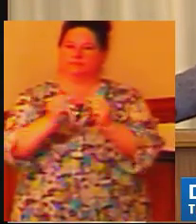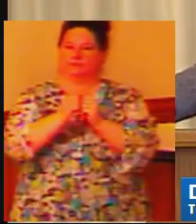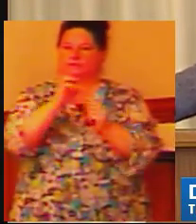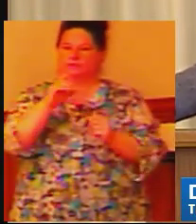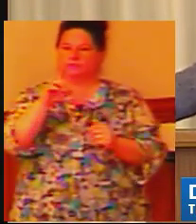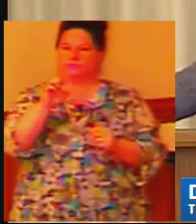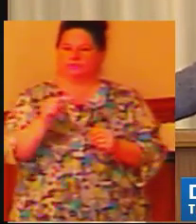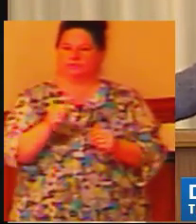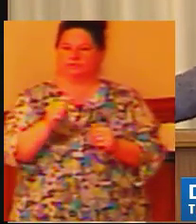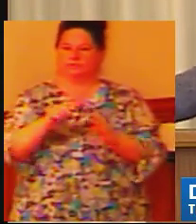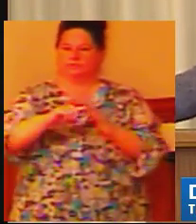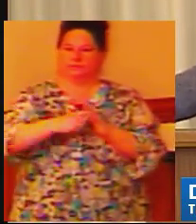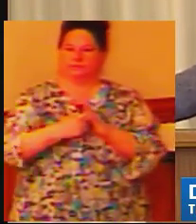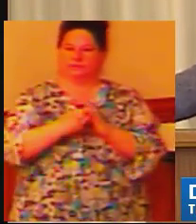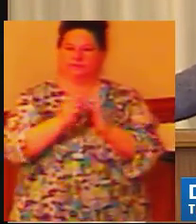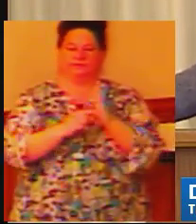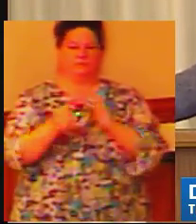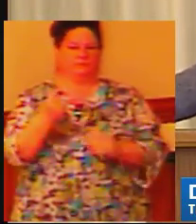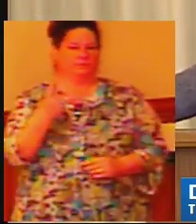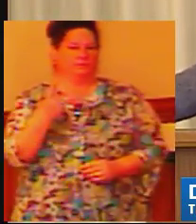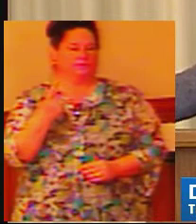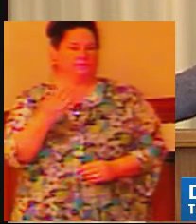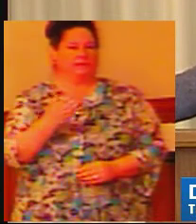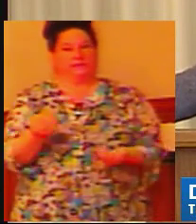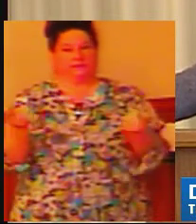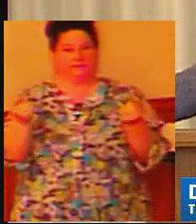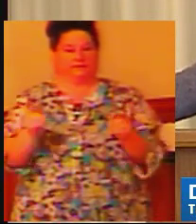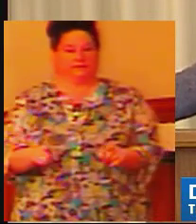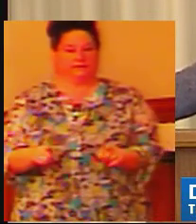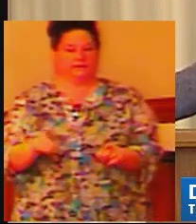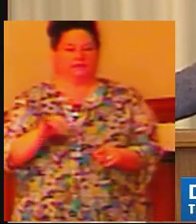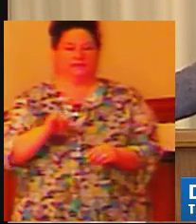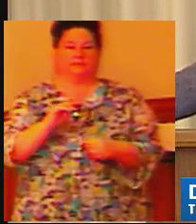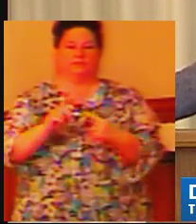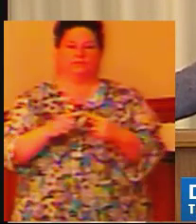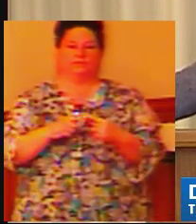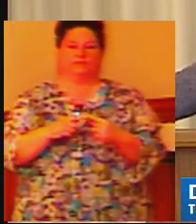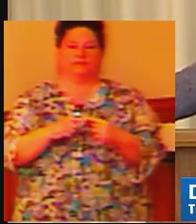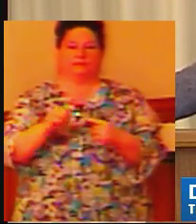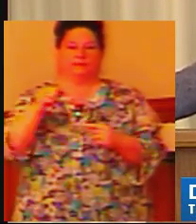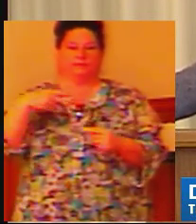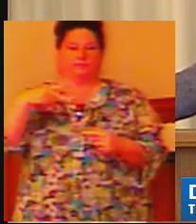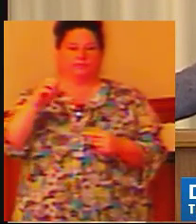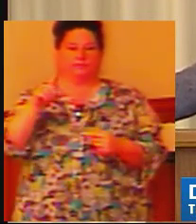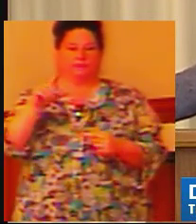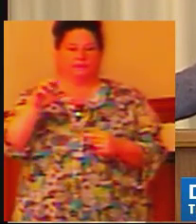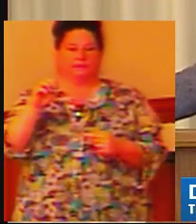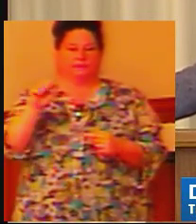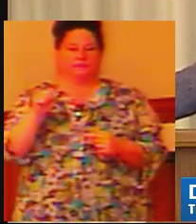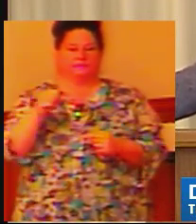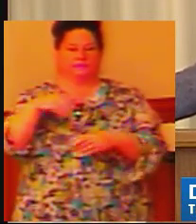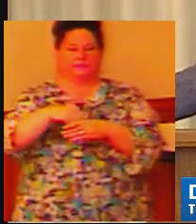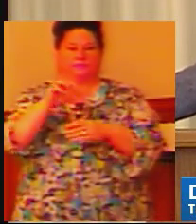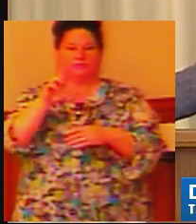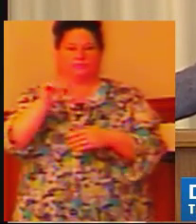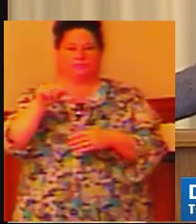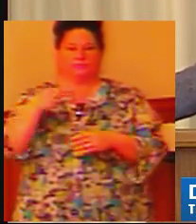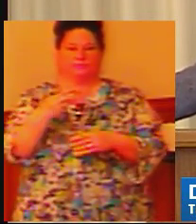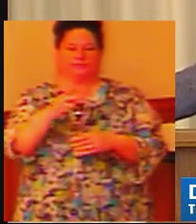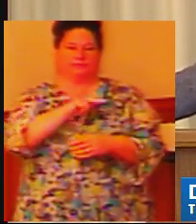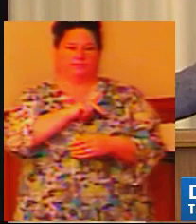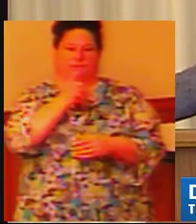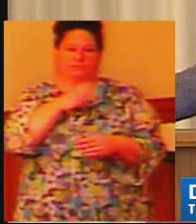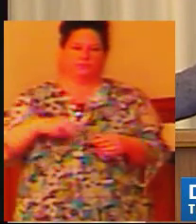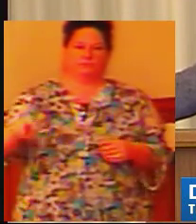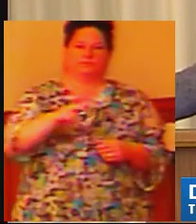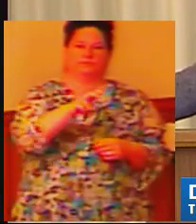So it starts in verse 1. And it came to pass that while Apollos was in Corinth, Paul, having passed through the